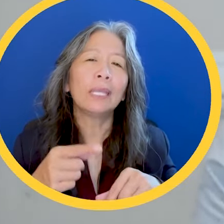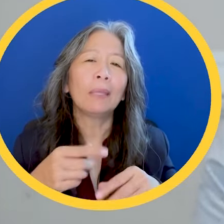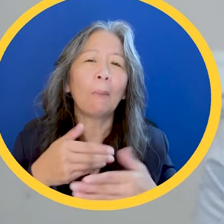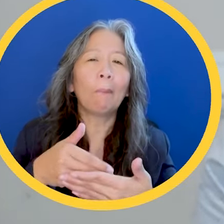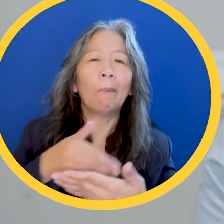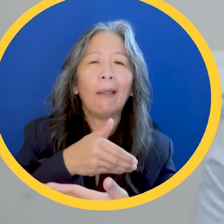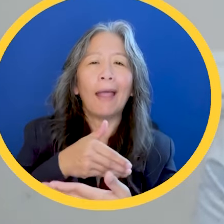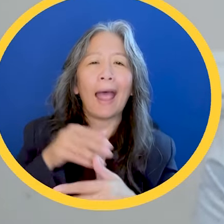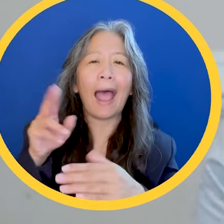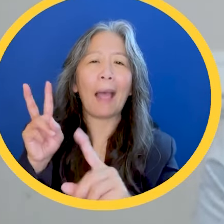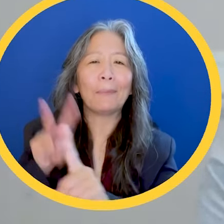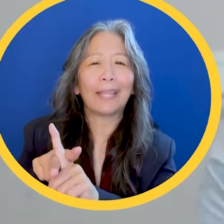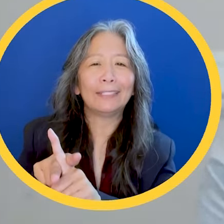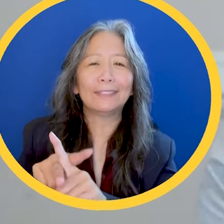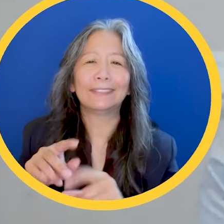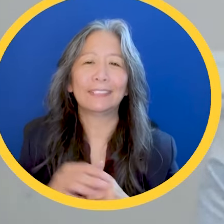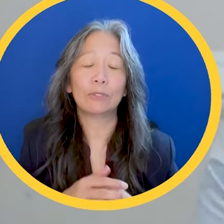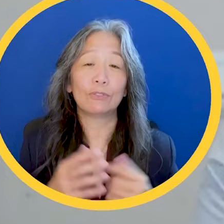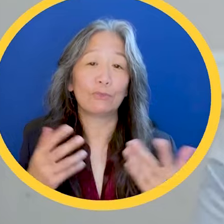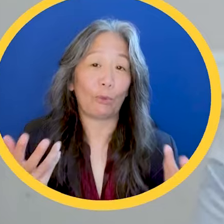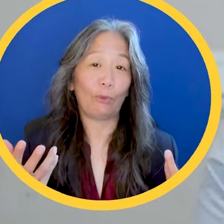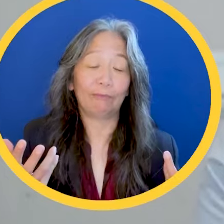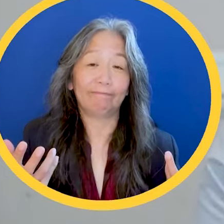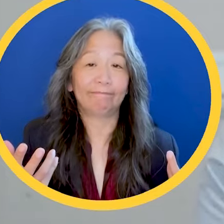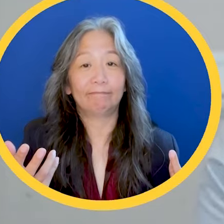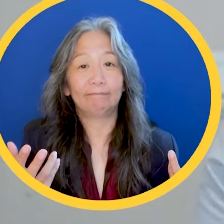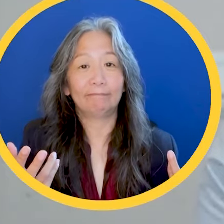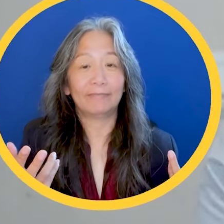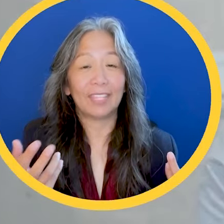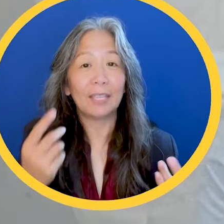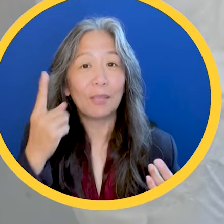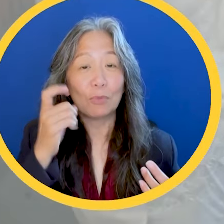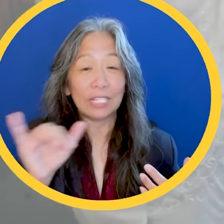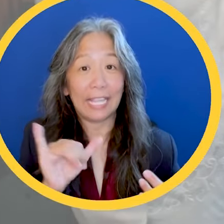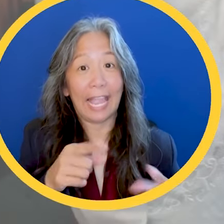approved? This is just a pre-application. And so,